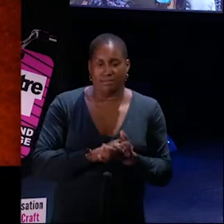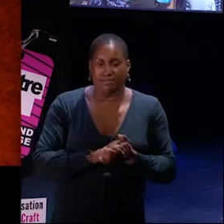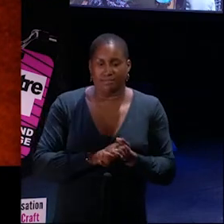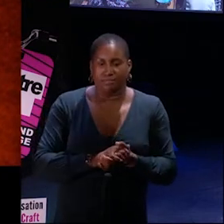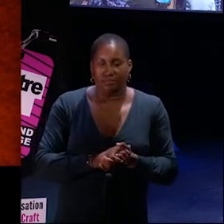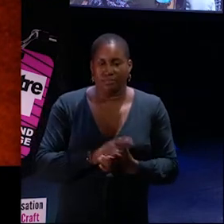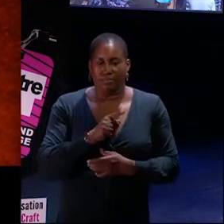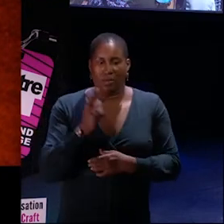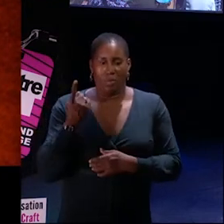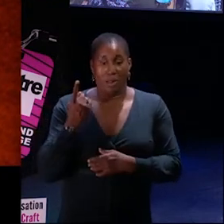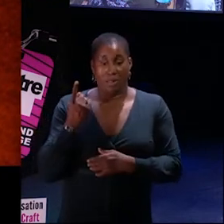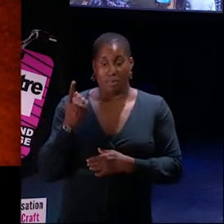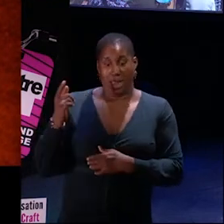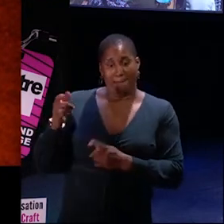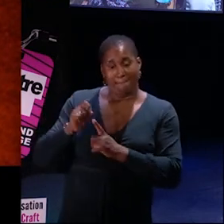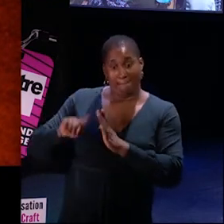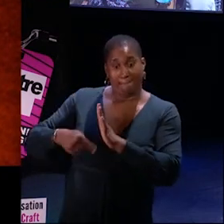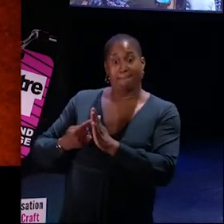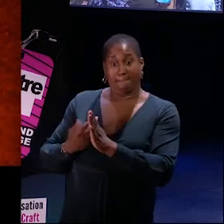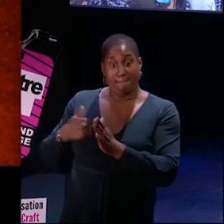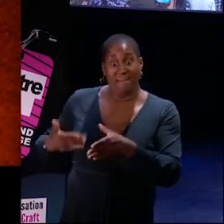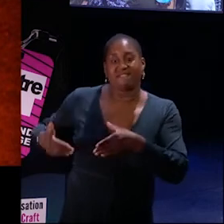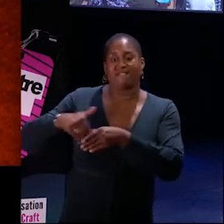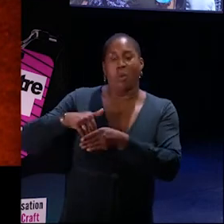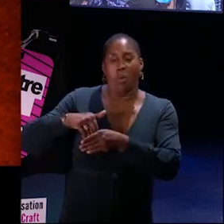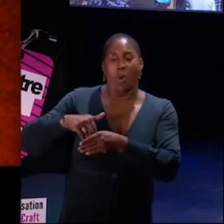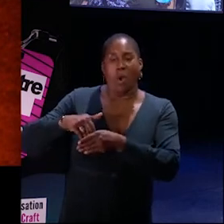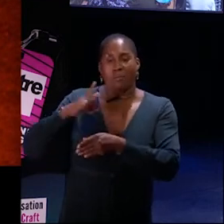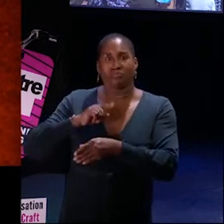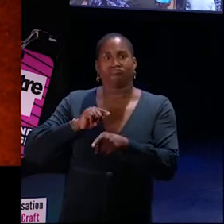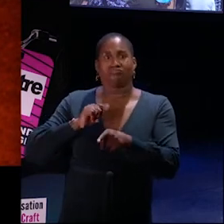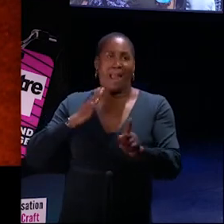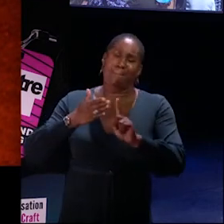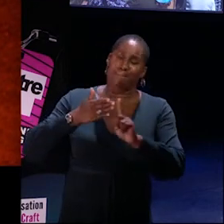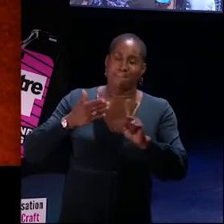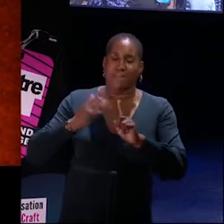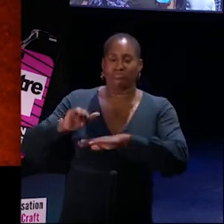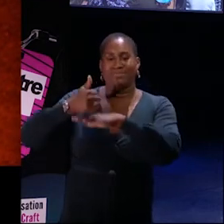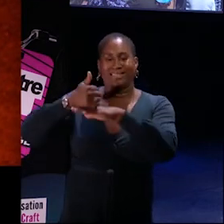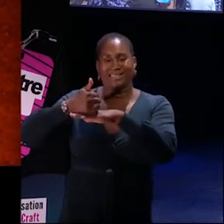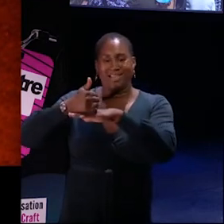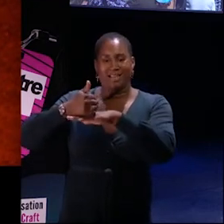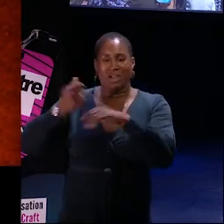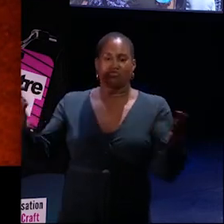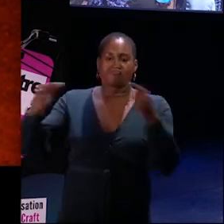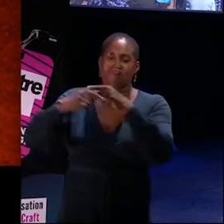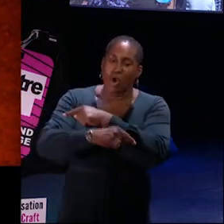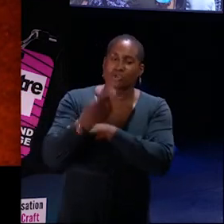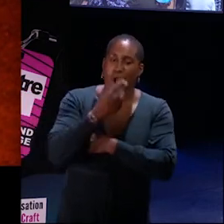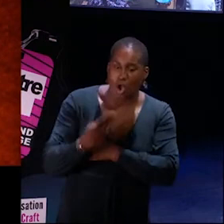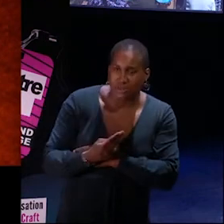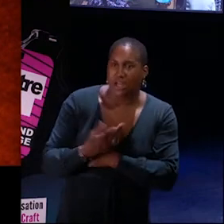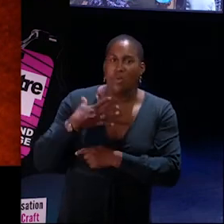been involved in recently is sort of trying to set up a cross-art form group in the Southwest to work with museums, with the heritage sector,